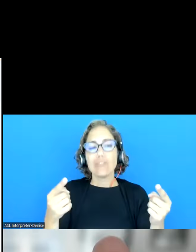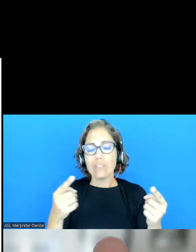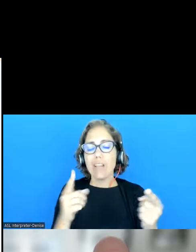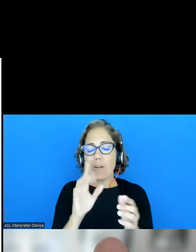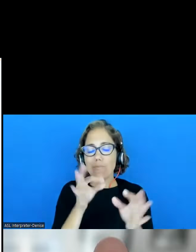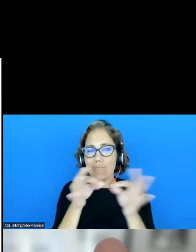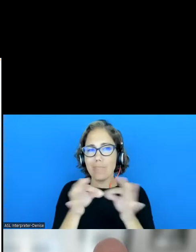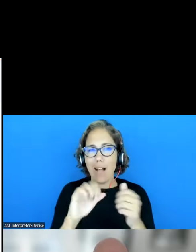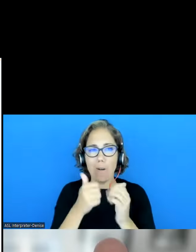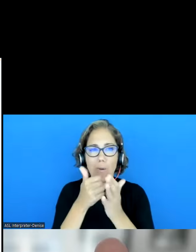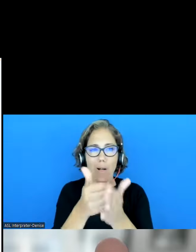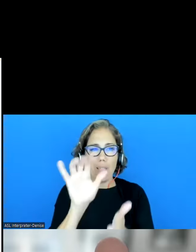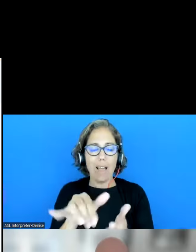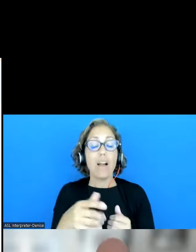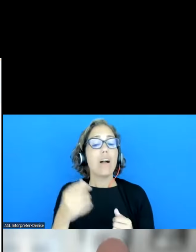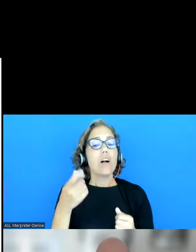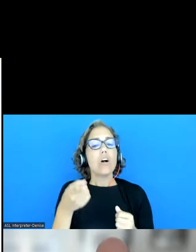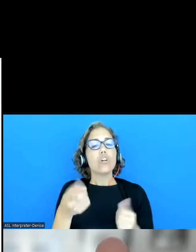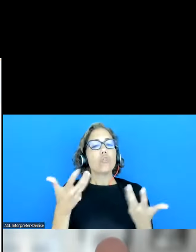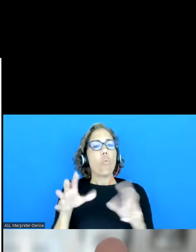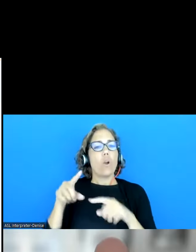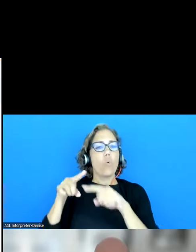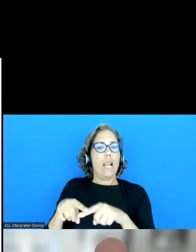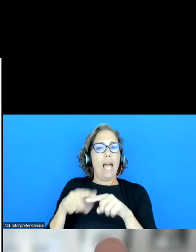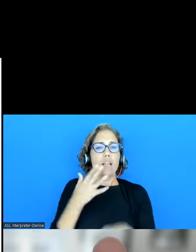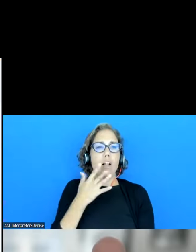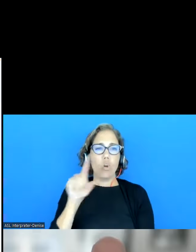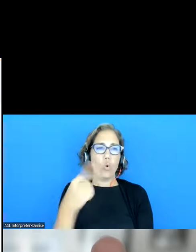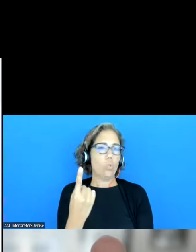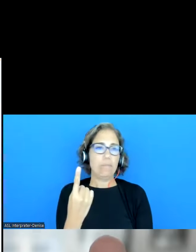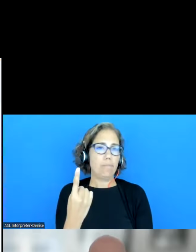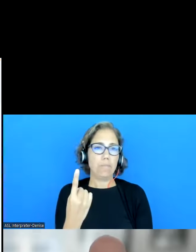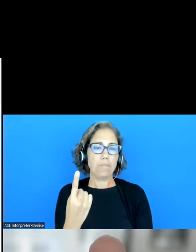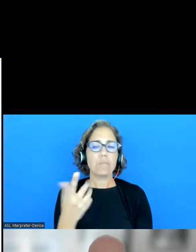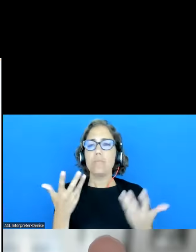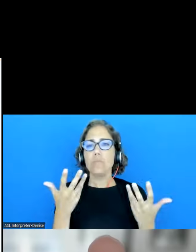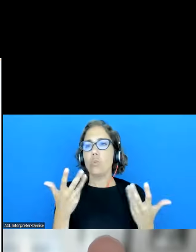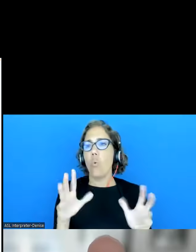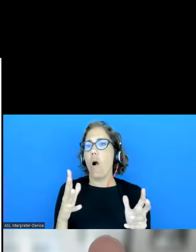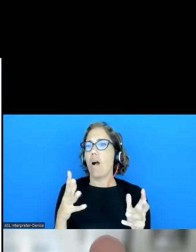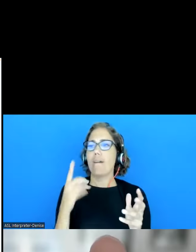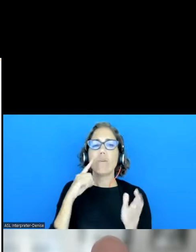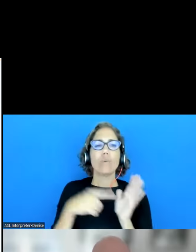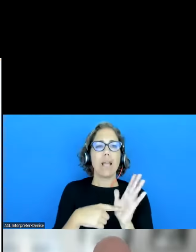moment. But this is why you don't want to rely on color only. You don't want to have, for example,